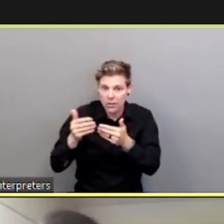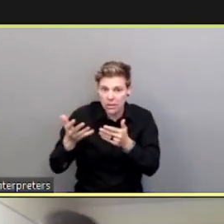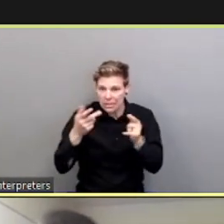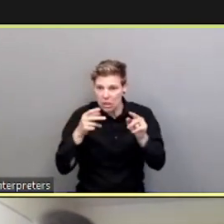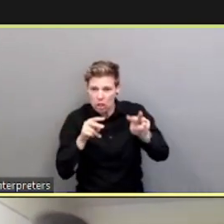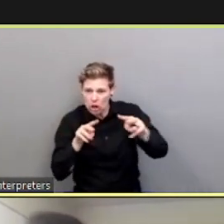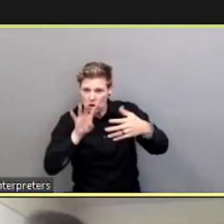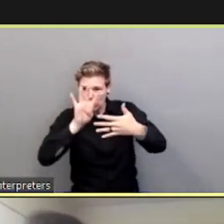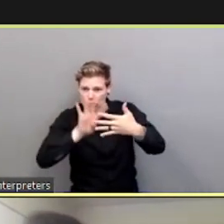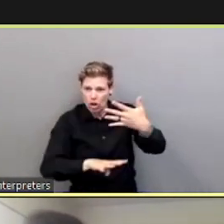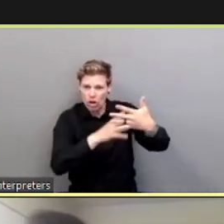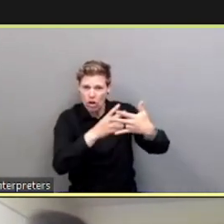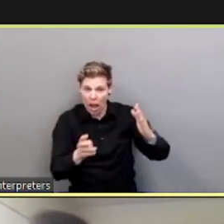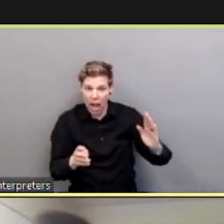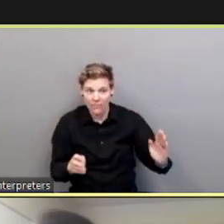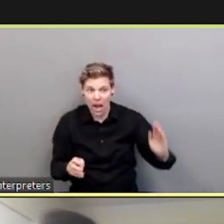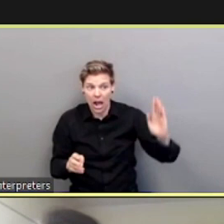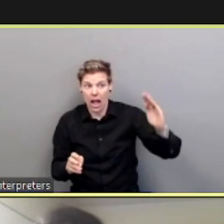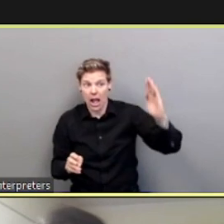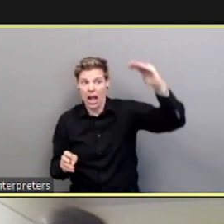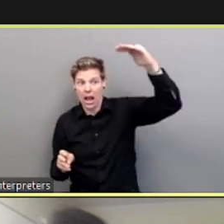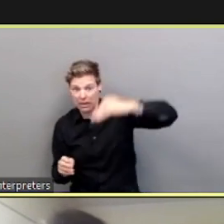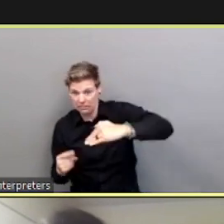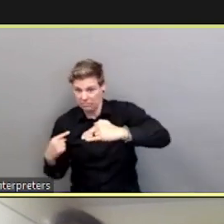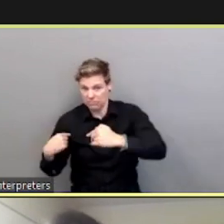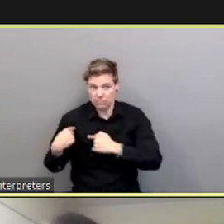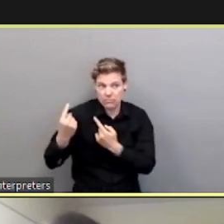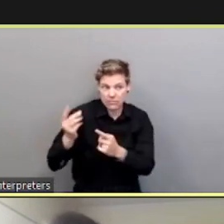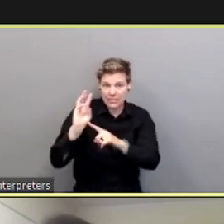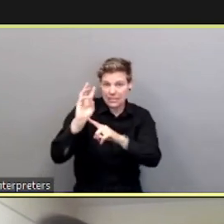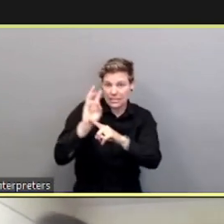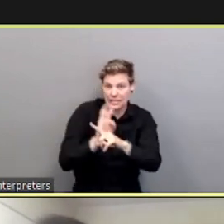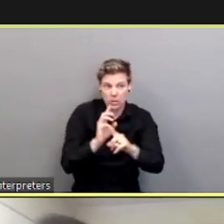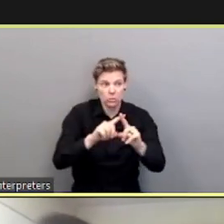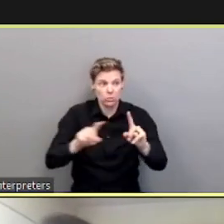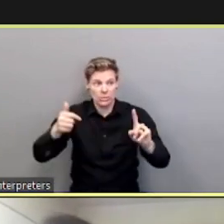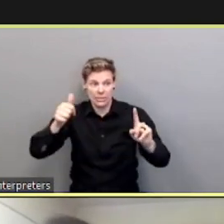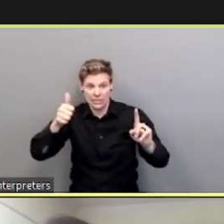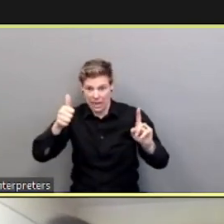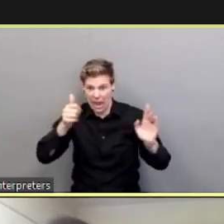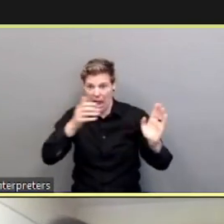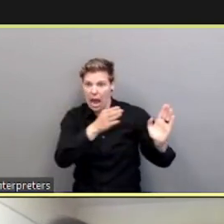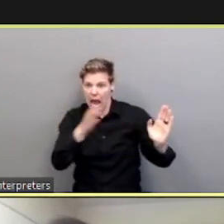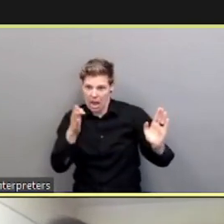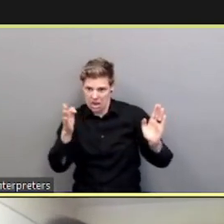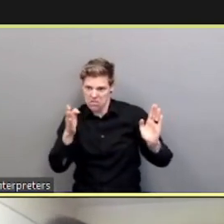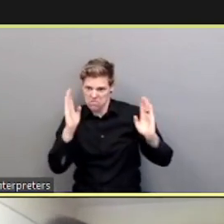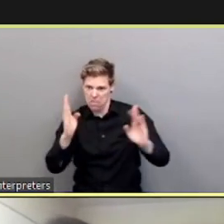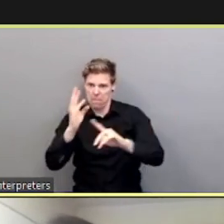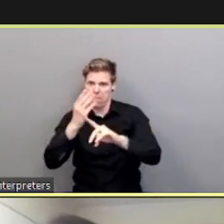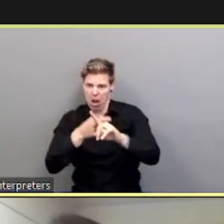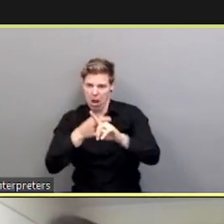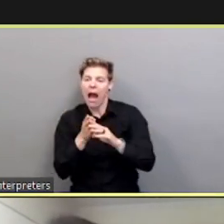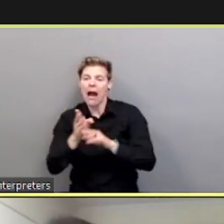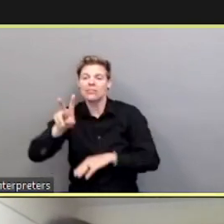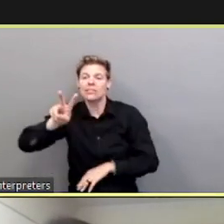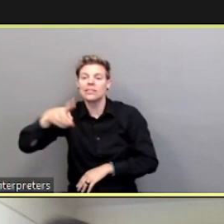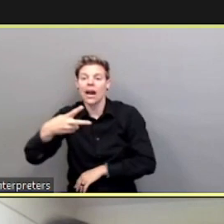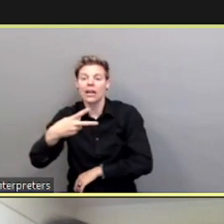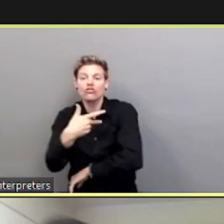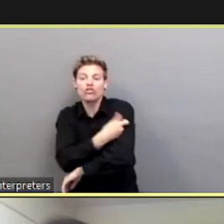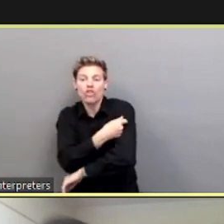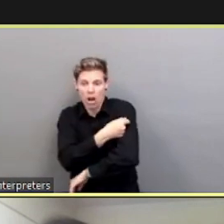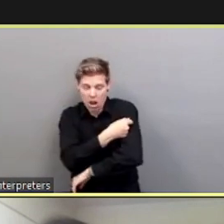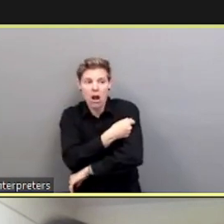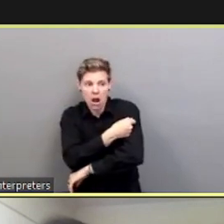anywhere between 6 to 10 months is what the CDC says. So we're just waiting on that. When you look at this line though, here's